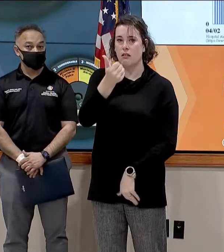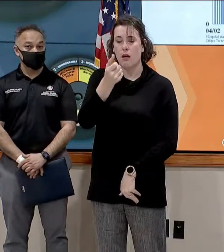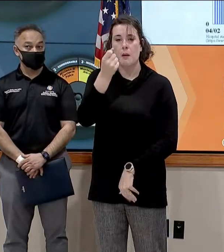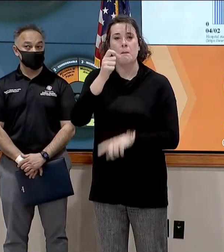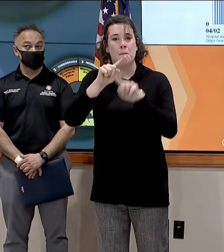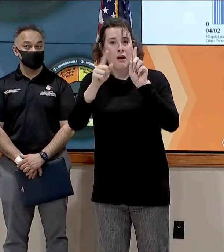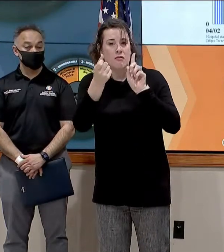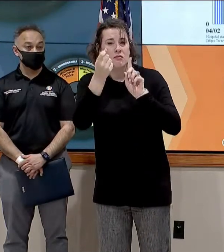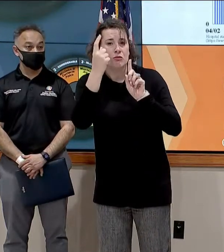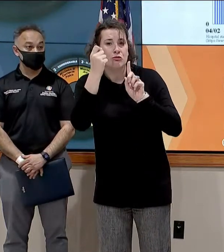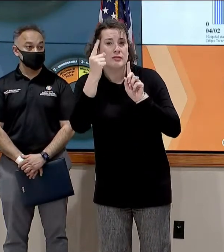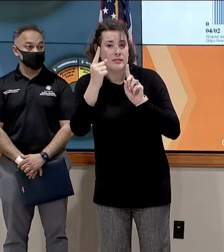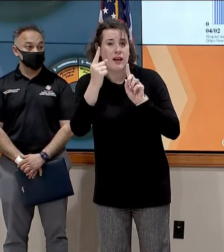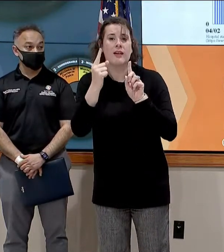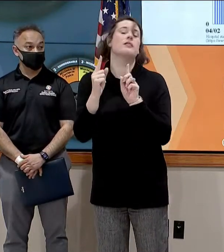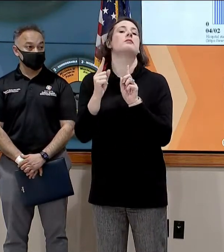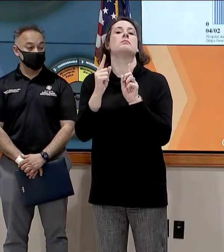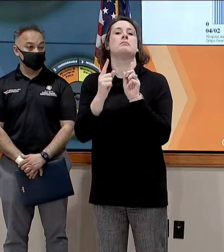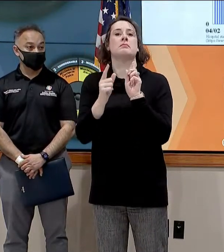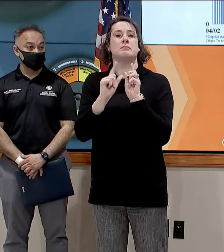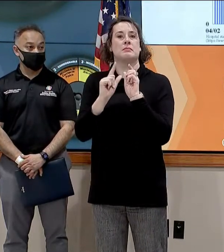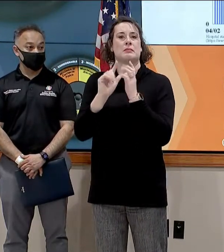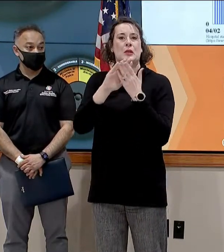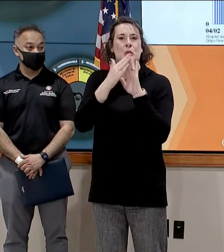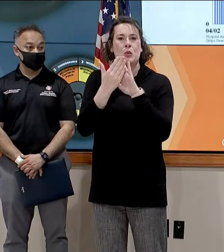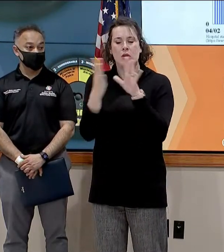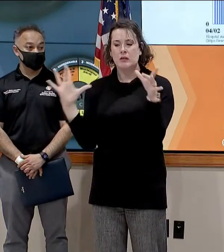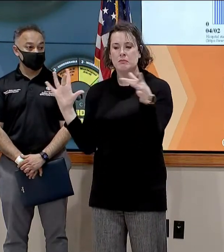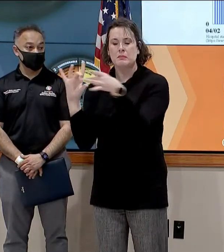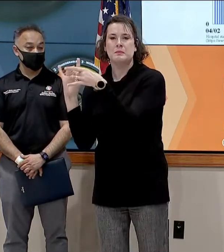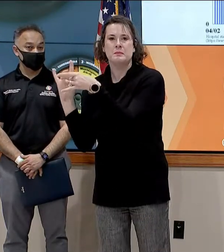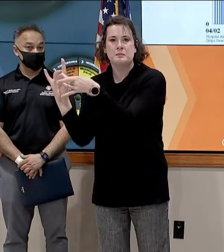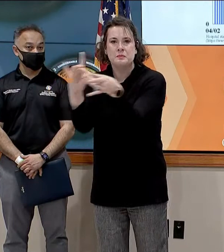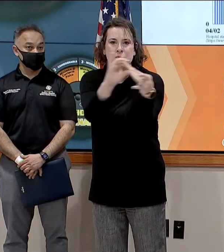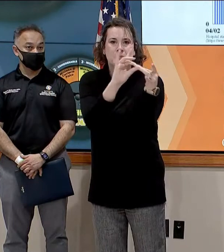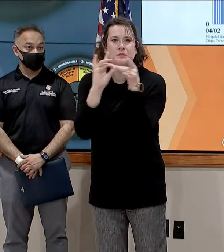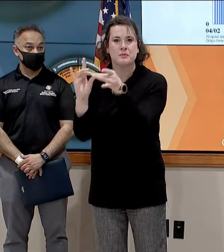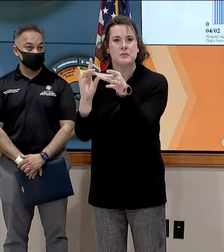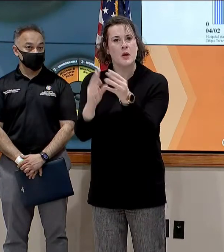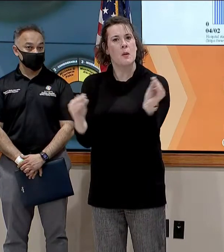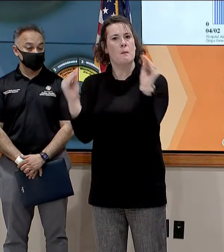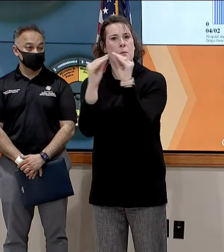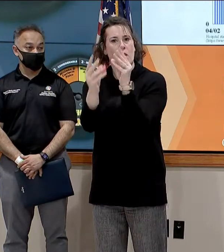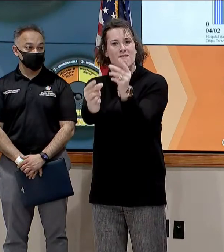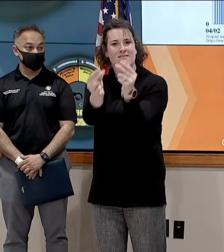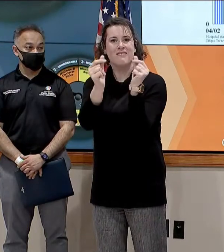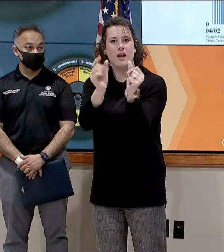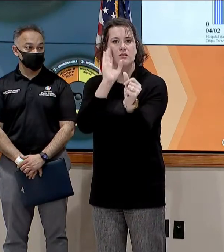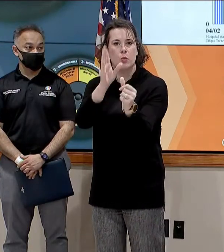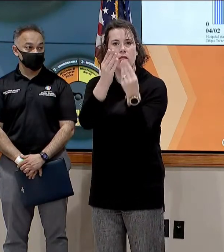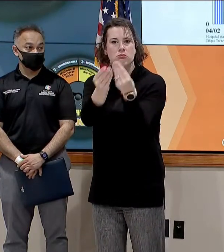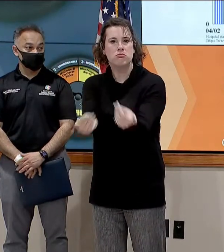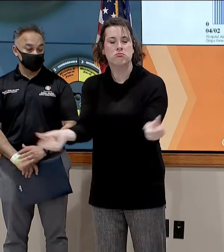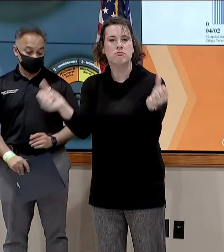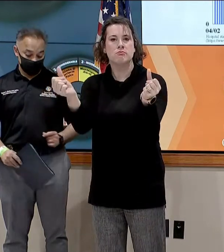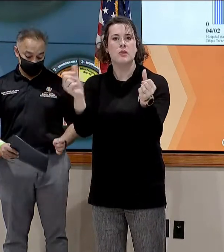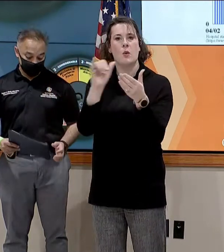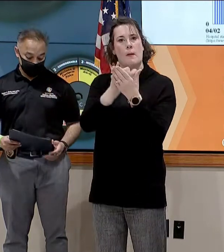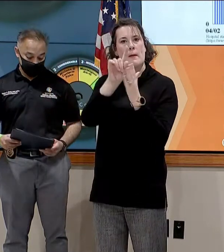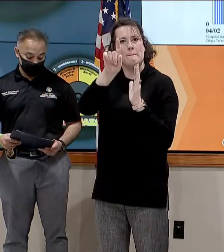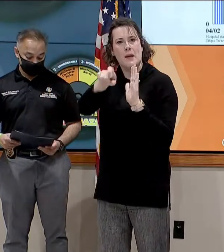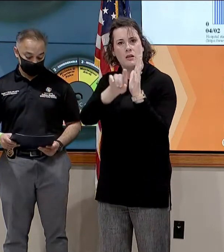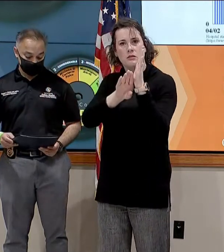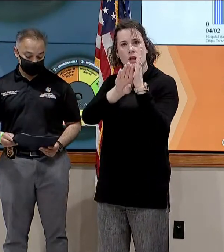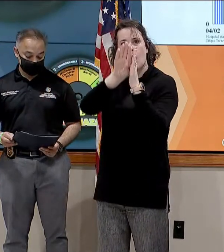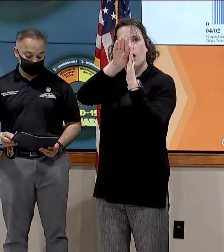united we are in this effort, the faster we will get through this. We must bring that curve to the other side, get a fresh